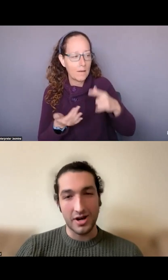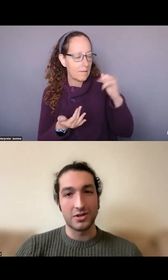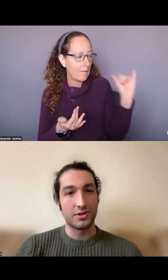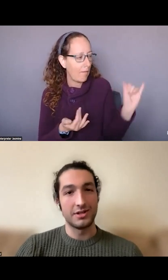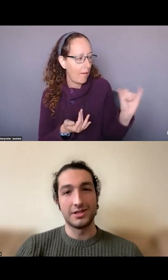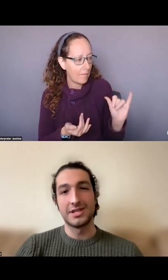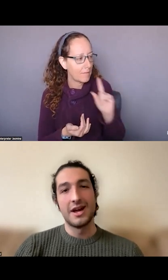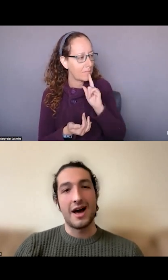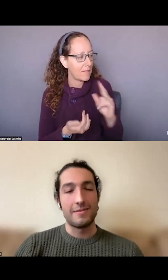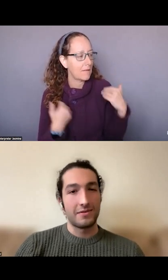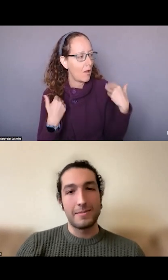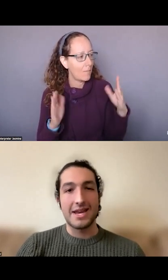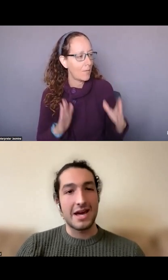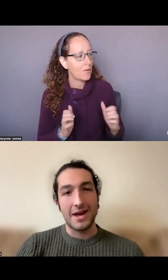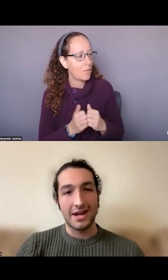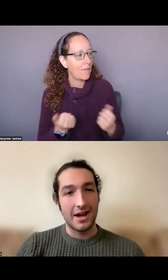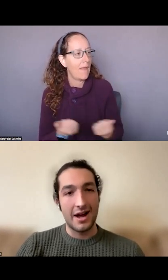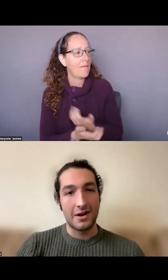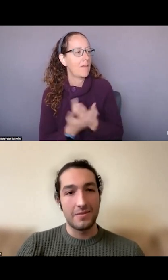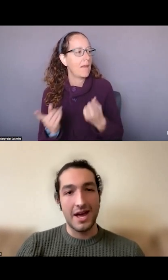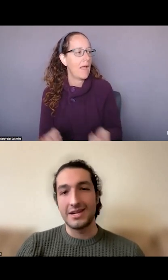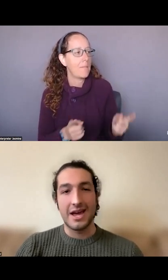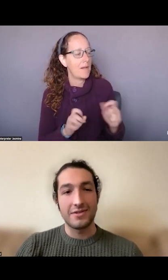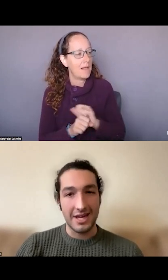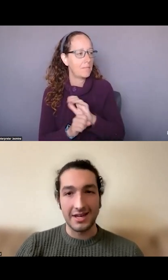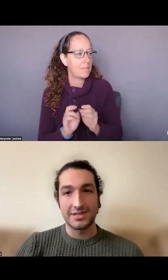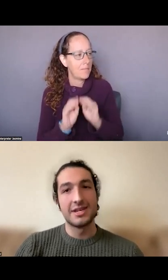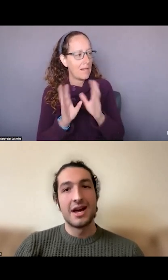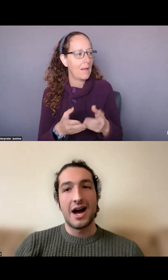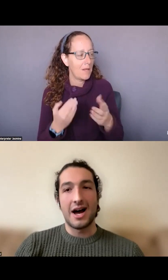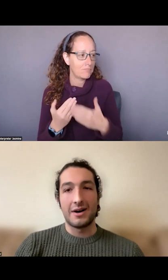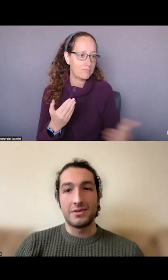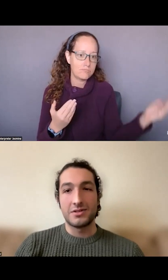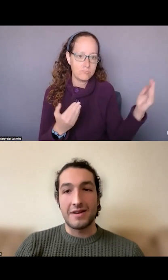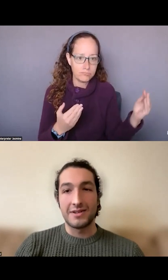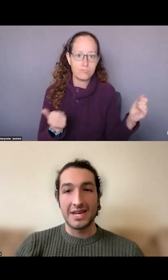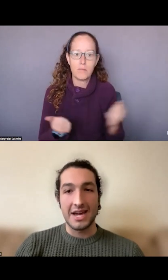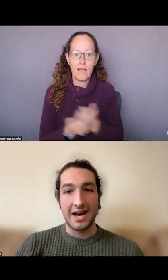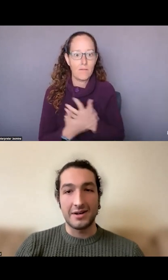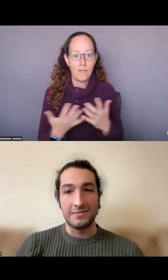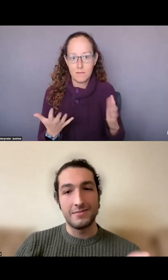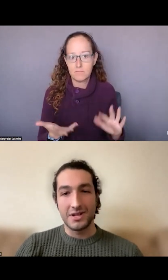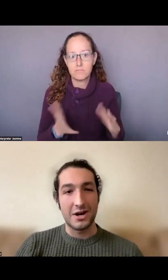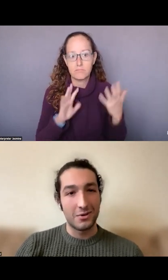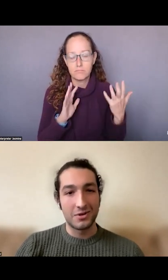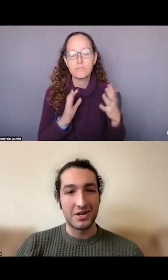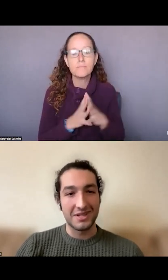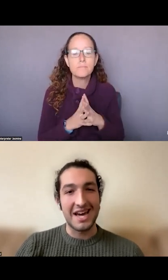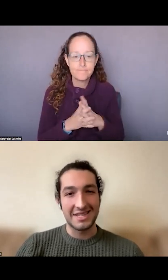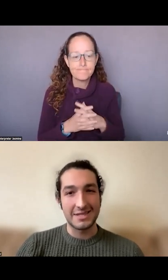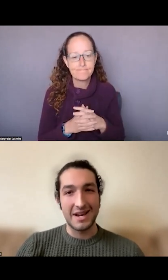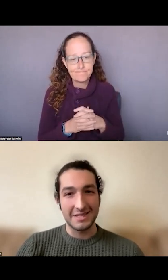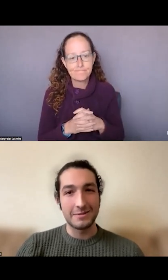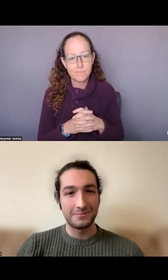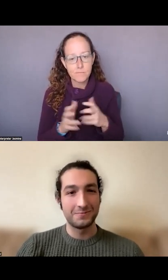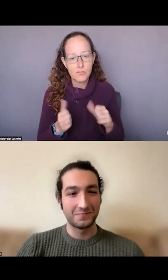that's been going on in the world, from the pandemic and everything else. So definitely, I'll try to bring